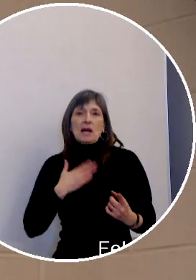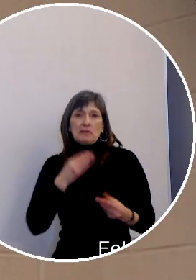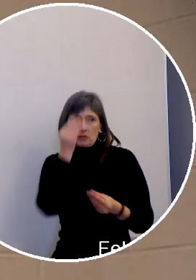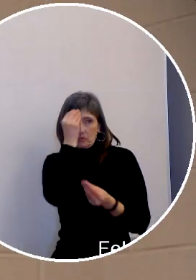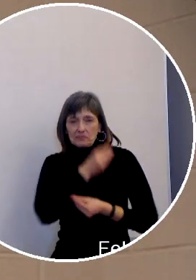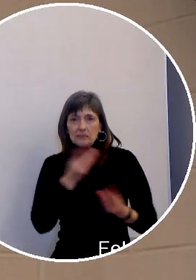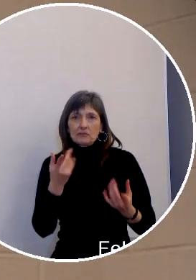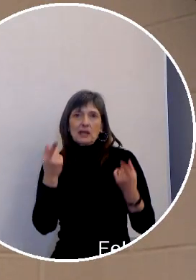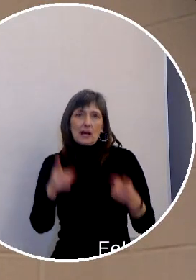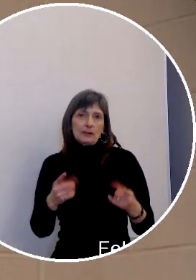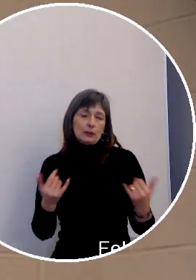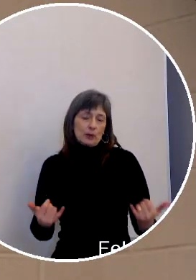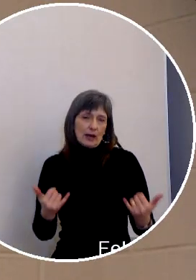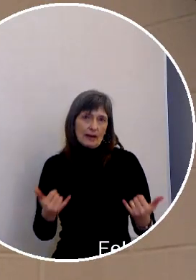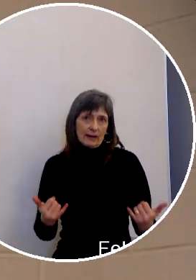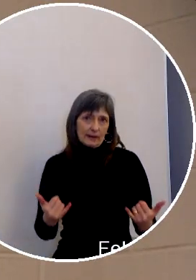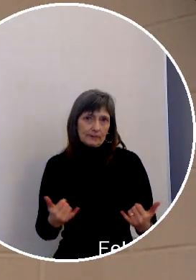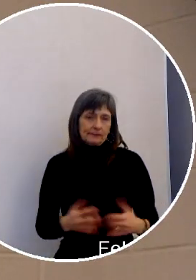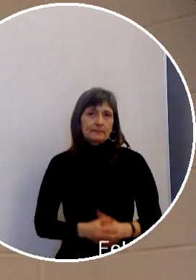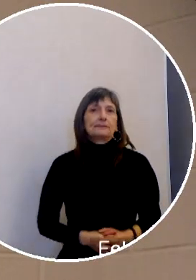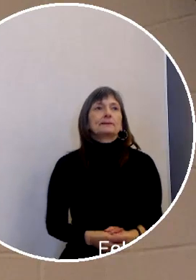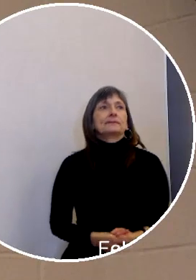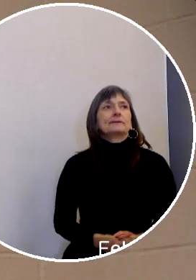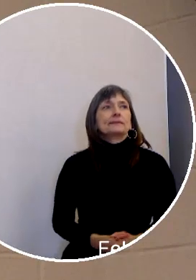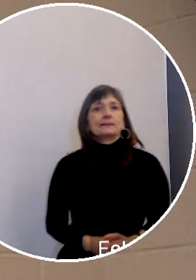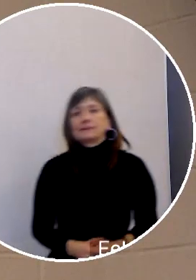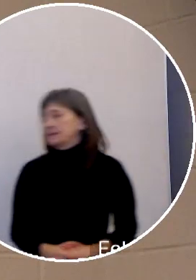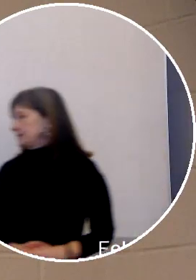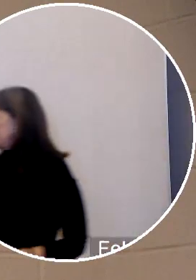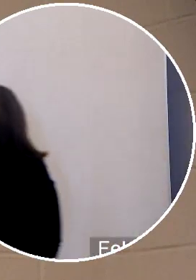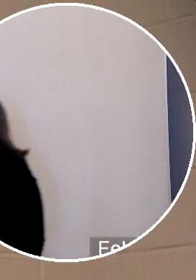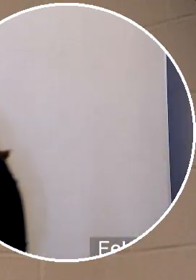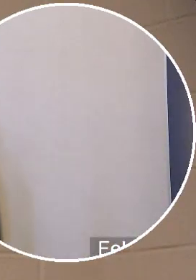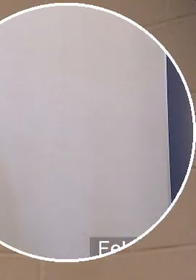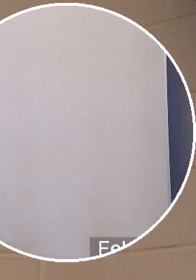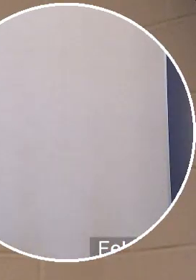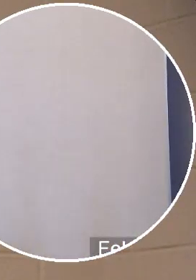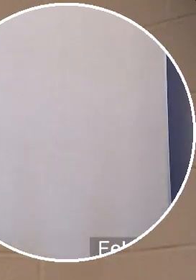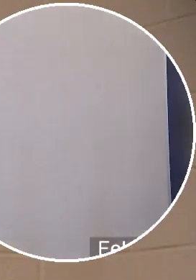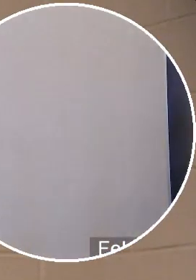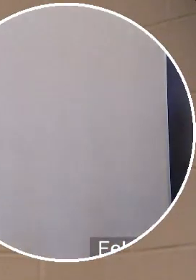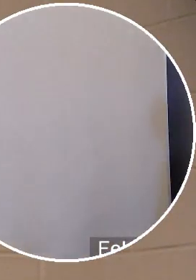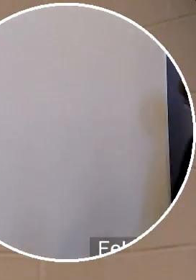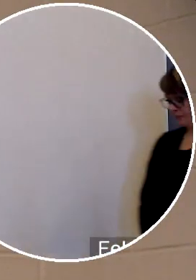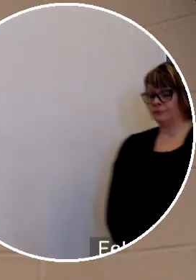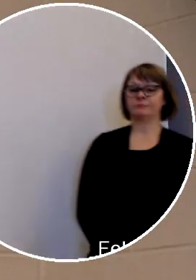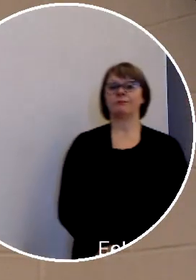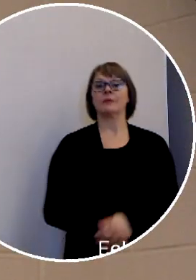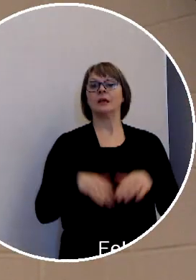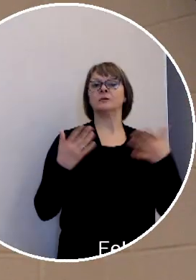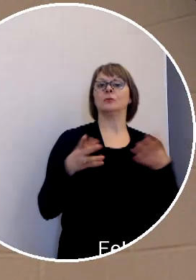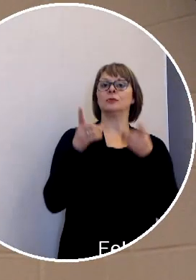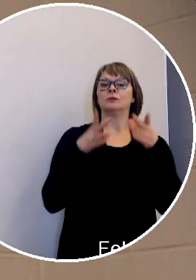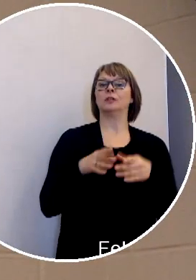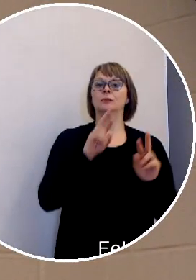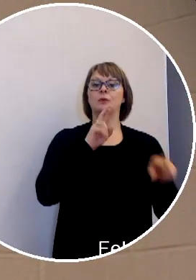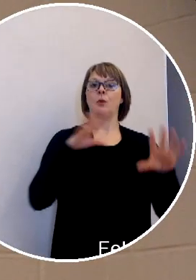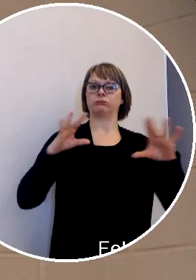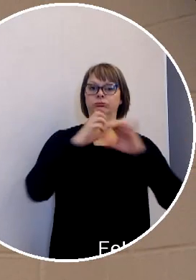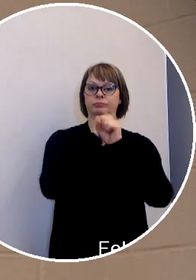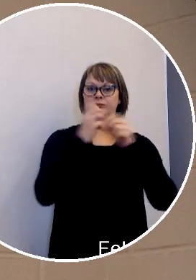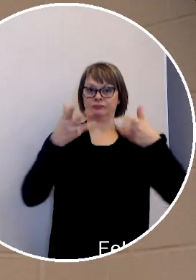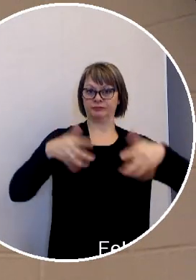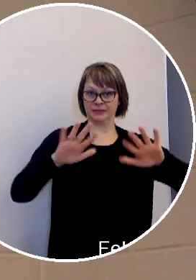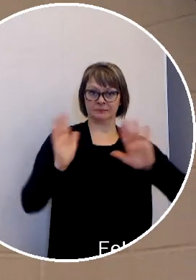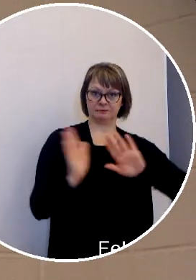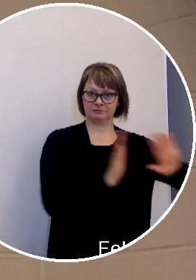today. And subject to your questions, Mr. Chair, that is the Director's report. Thank you,